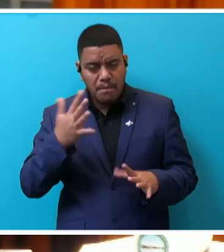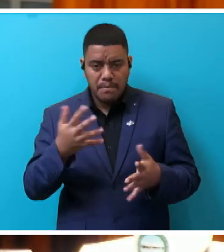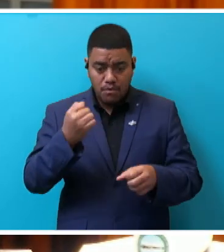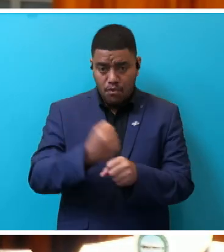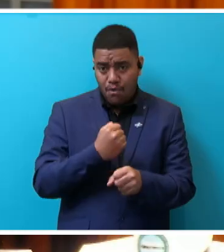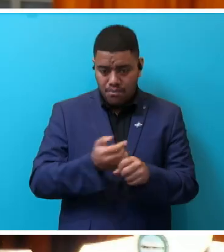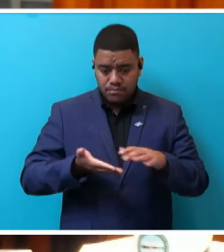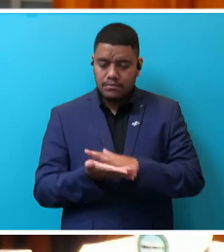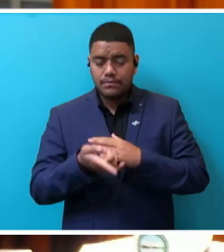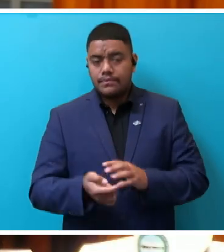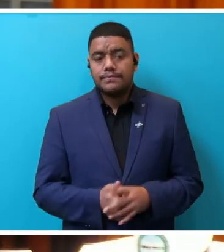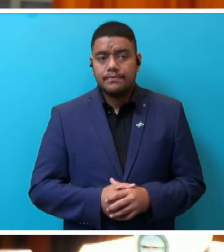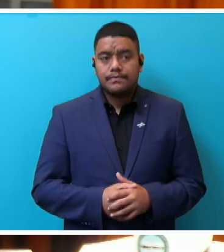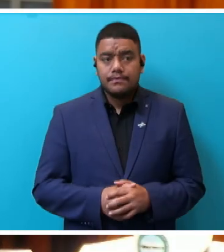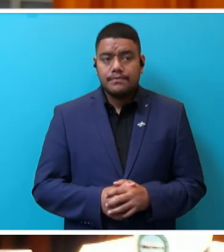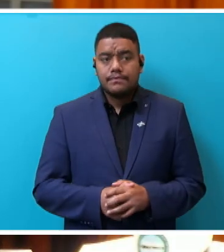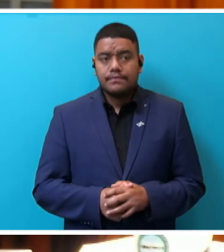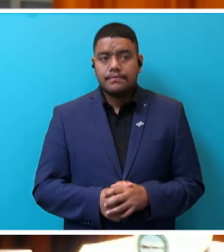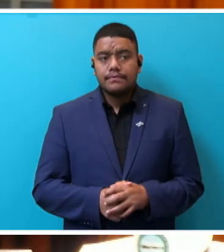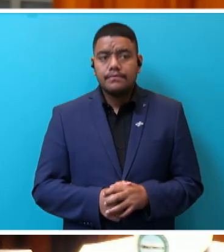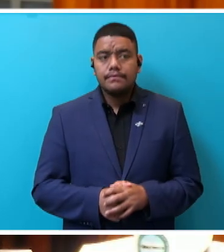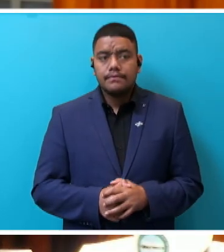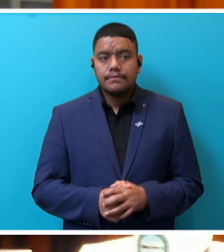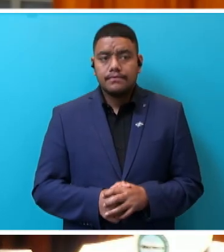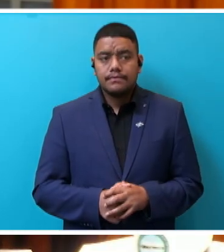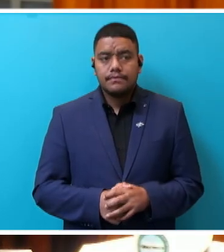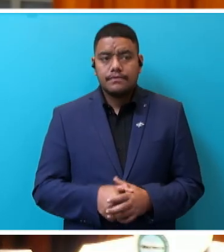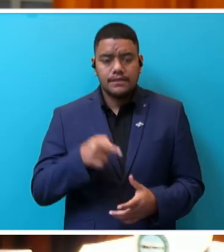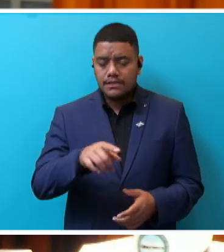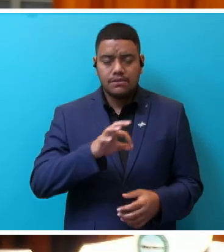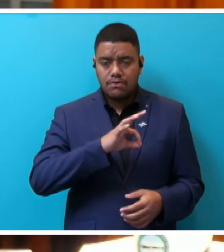project and is not a mining operation.